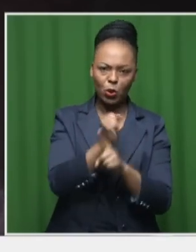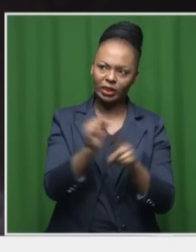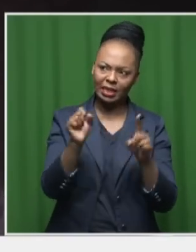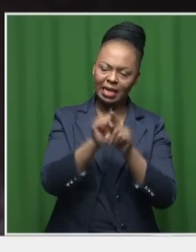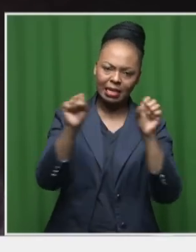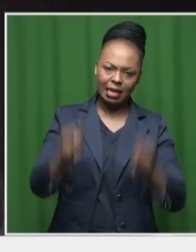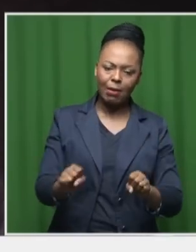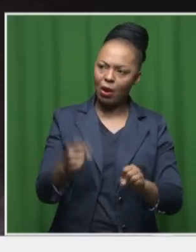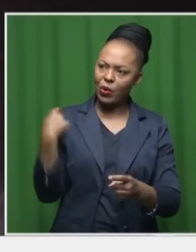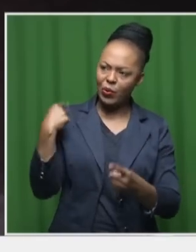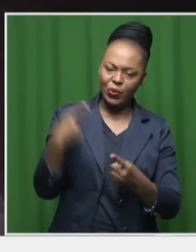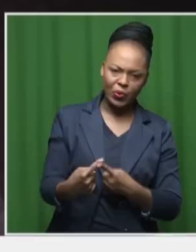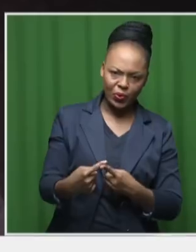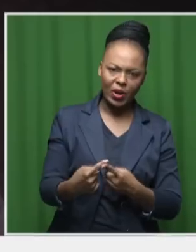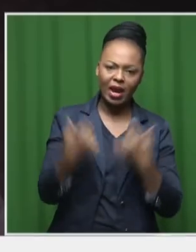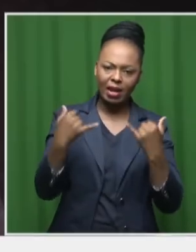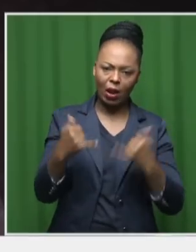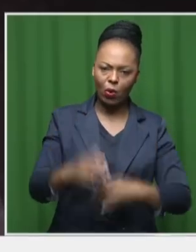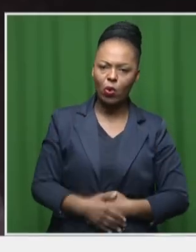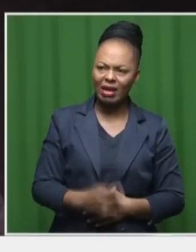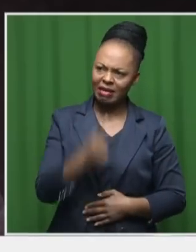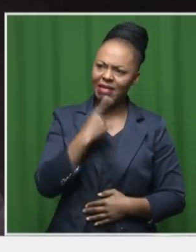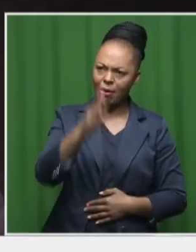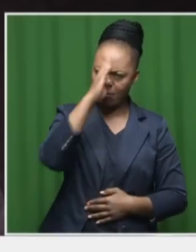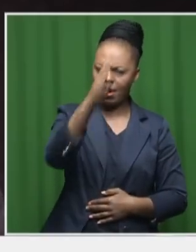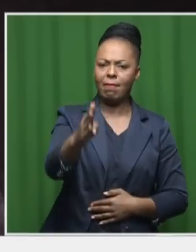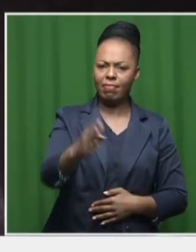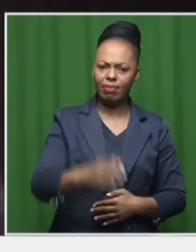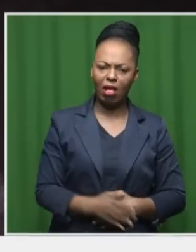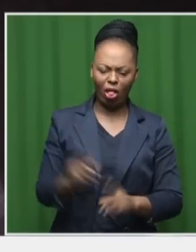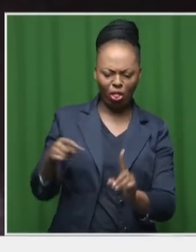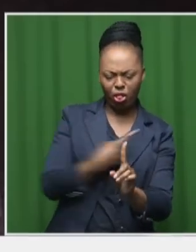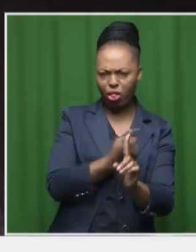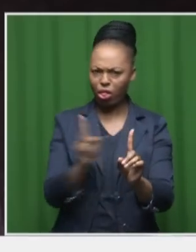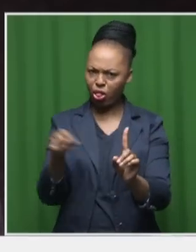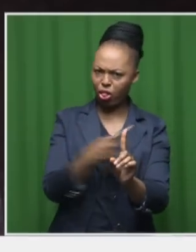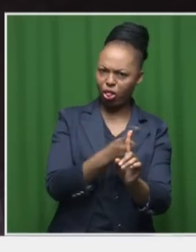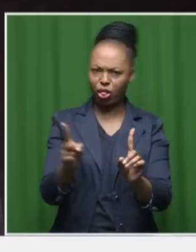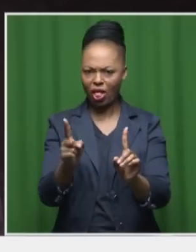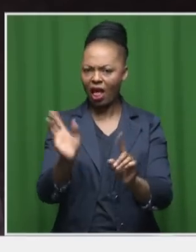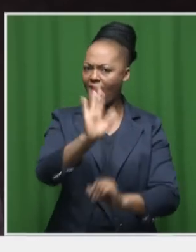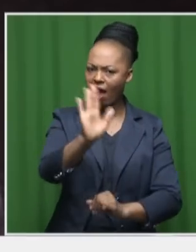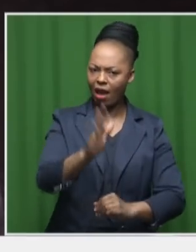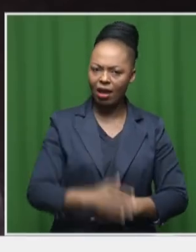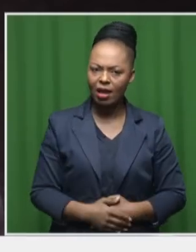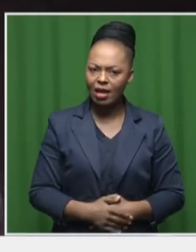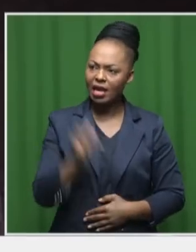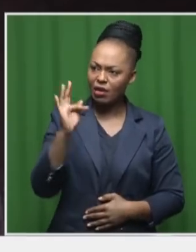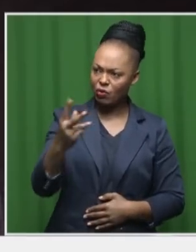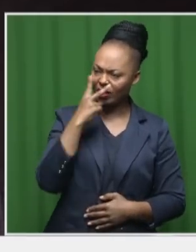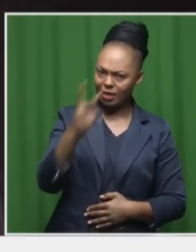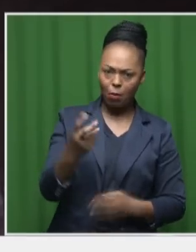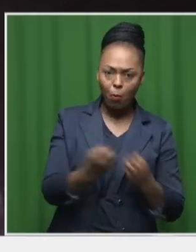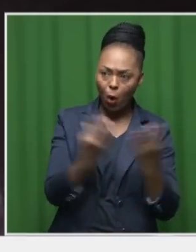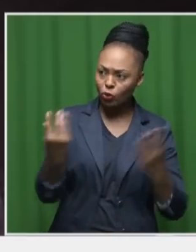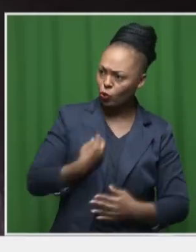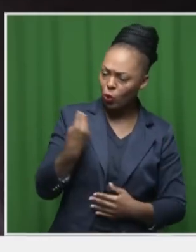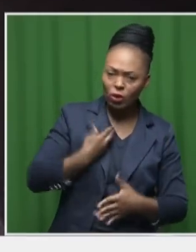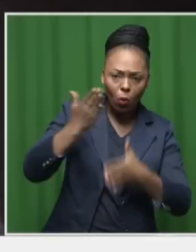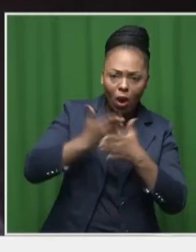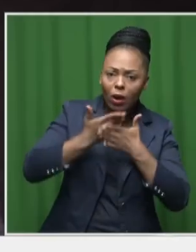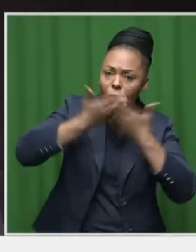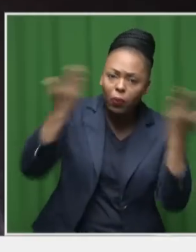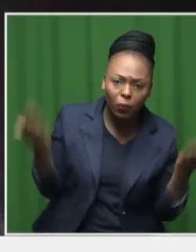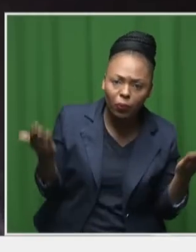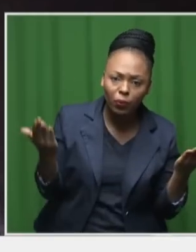We have to say it as it is. Industry, I mean, if you see the youth unemployment in